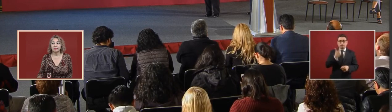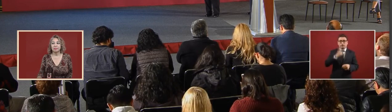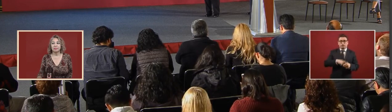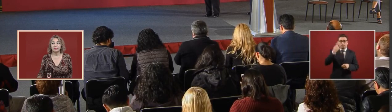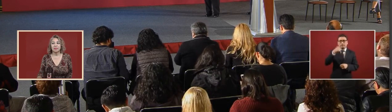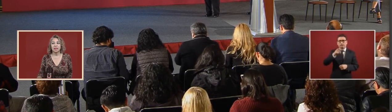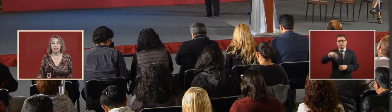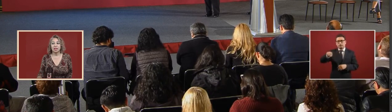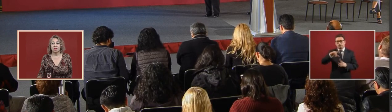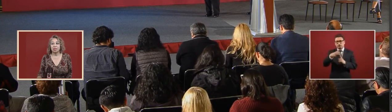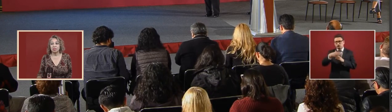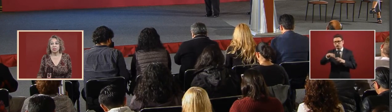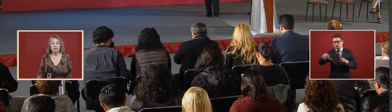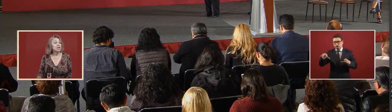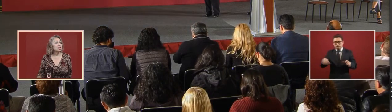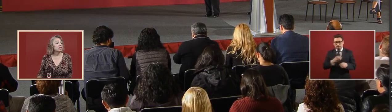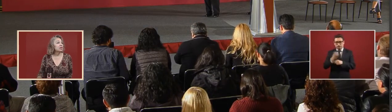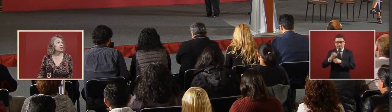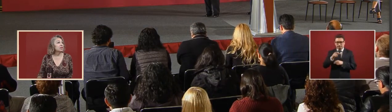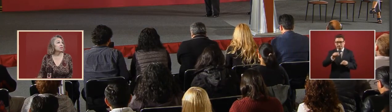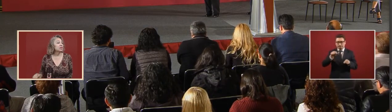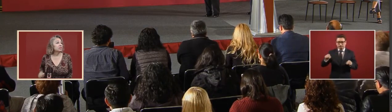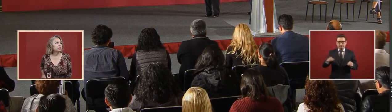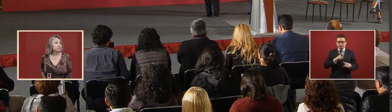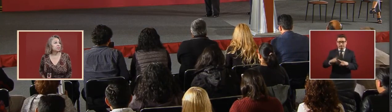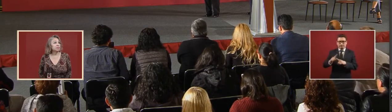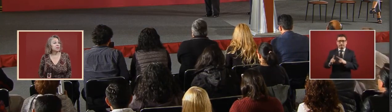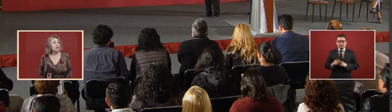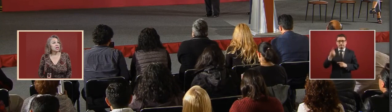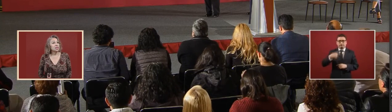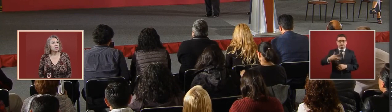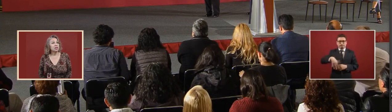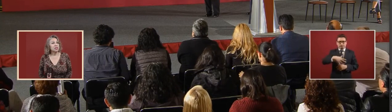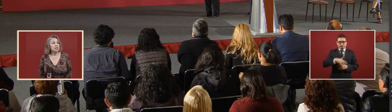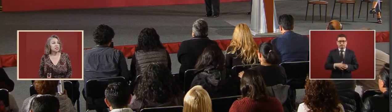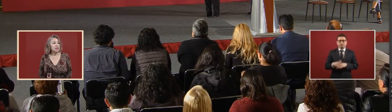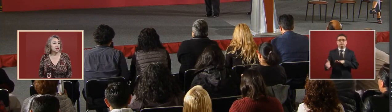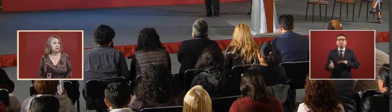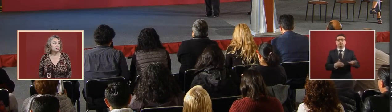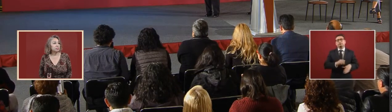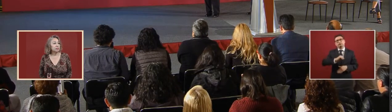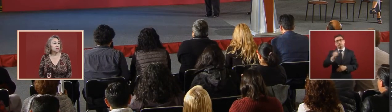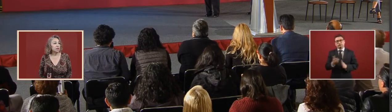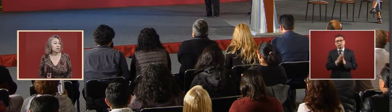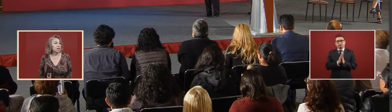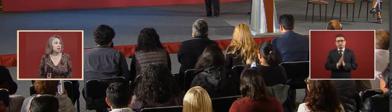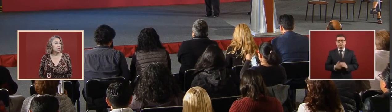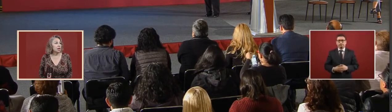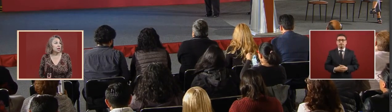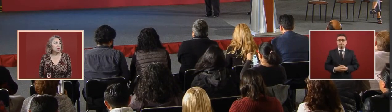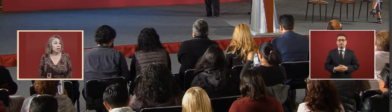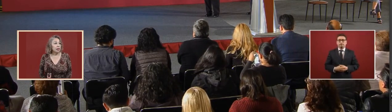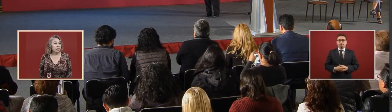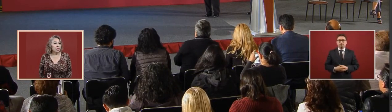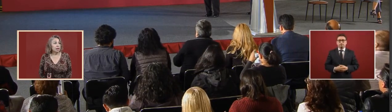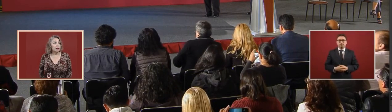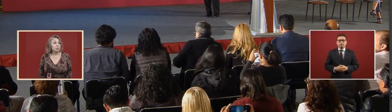las comisiones locales de búsqueda. La siguiente, por favor. So this